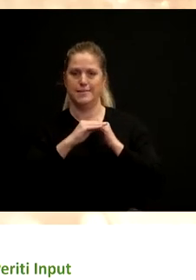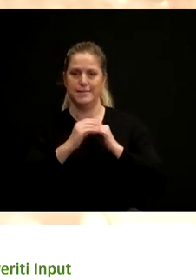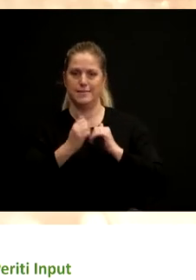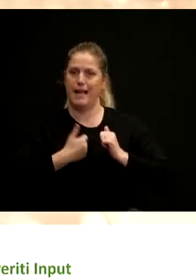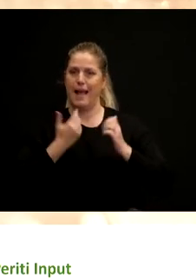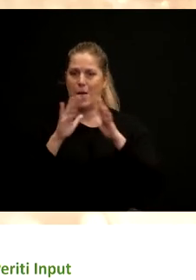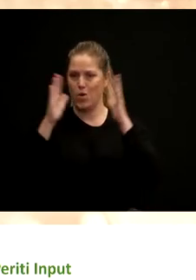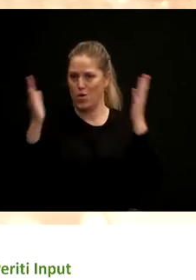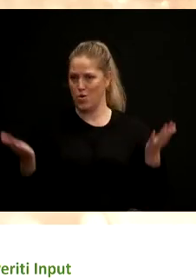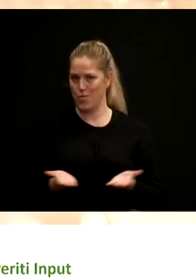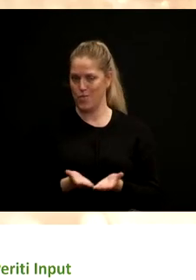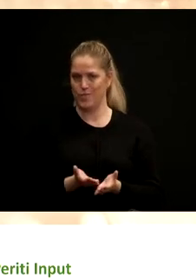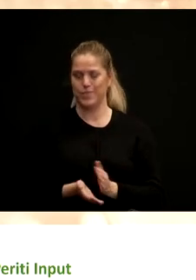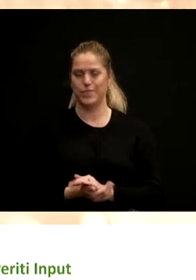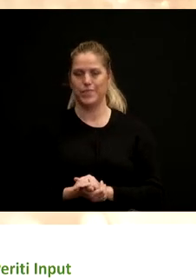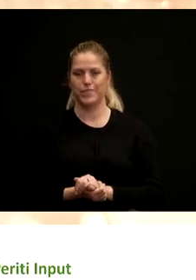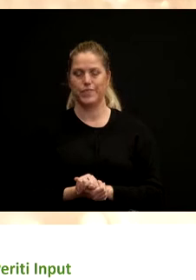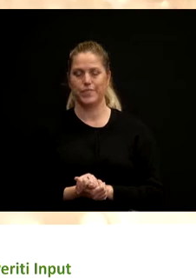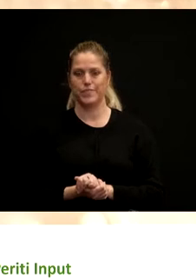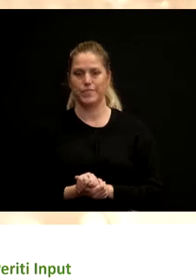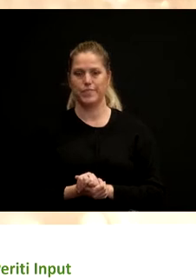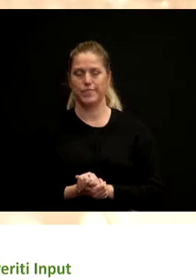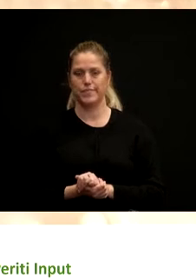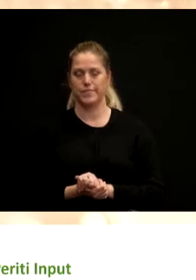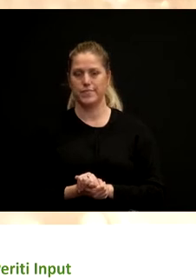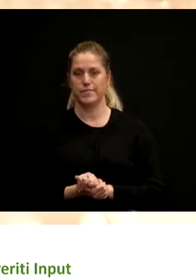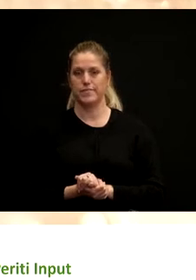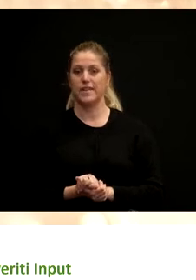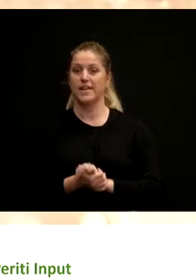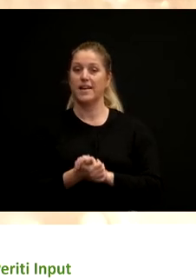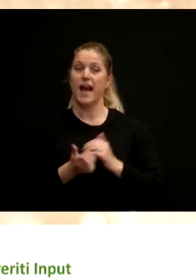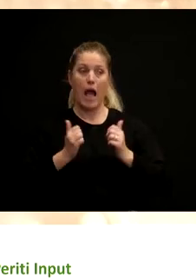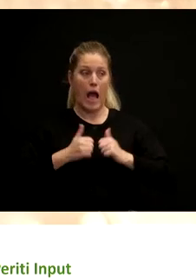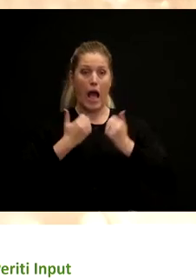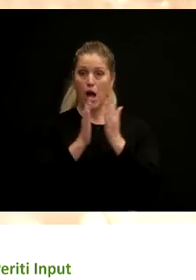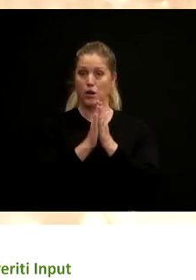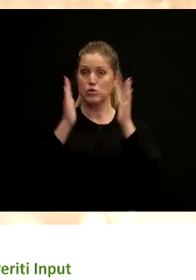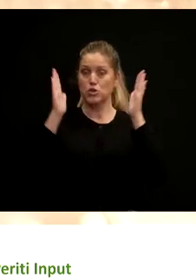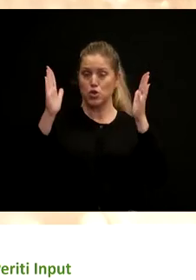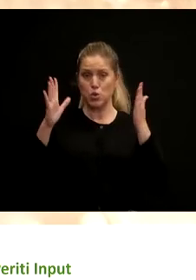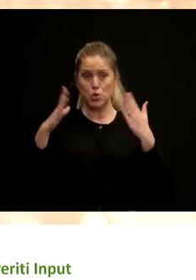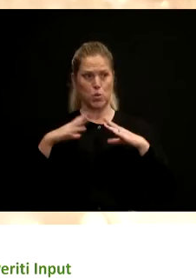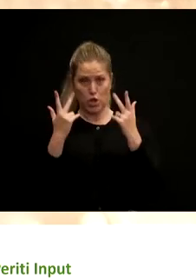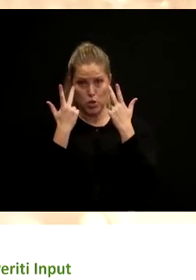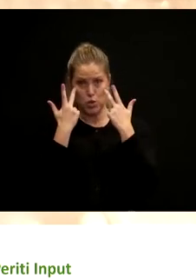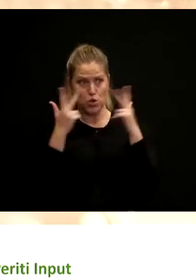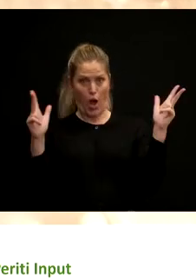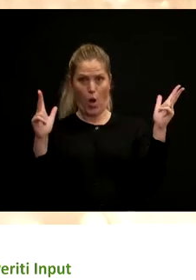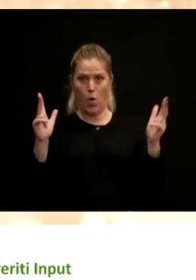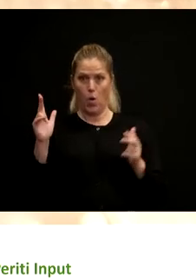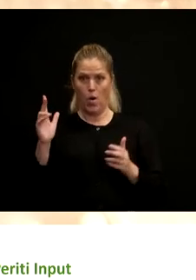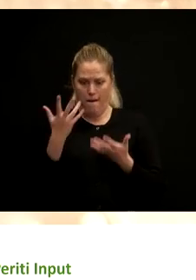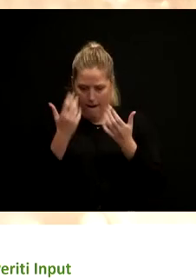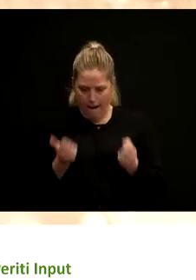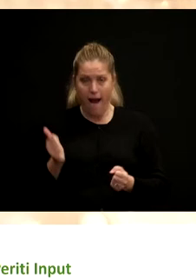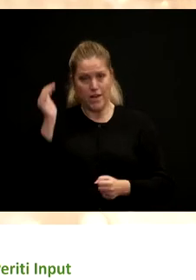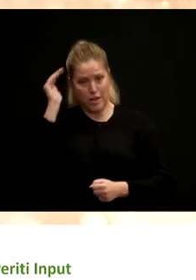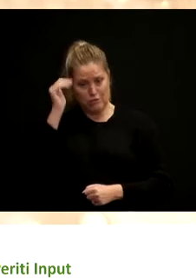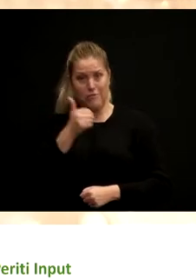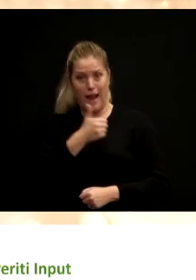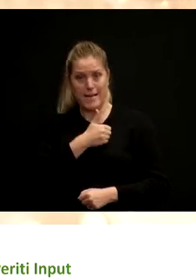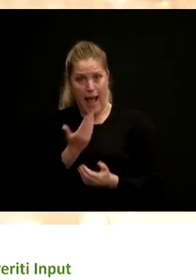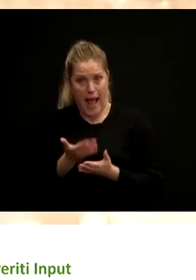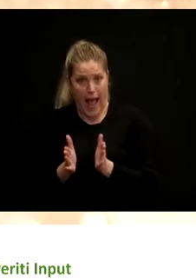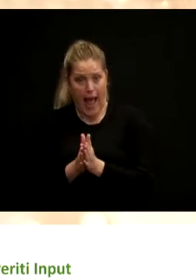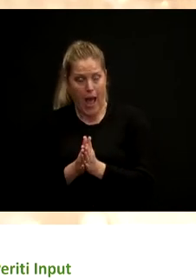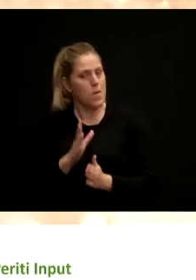Fourth, then, the church which exists to manifest this grace has to be a community open to its